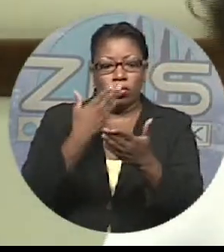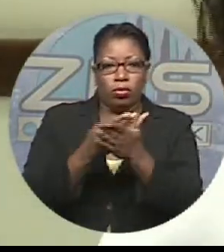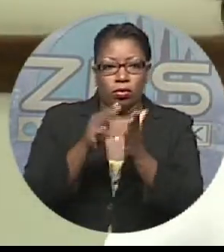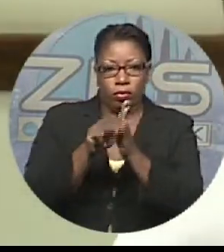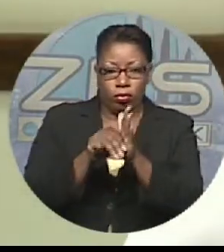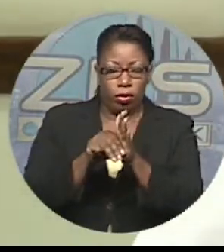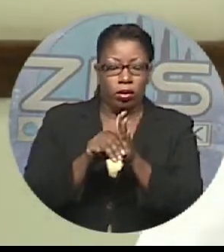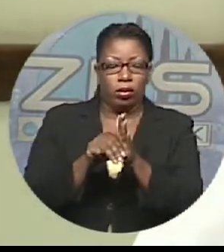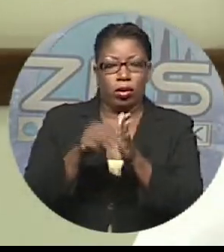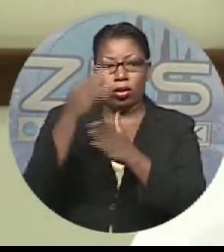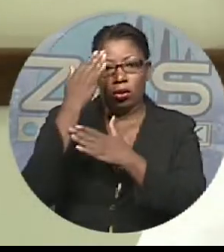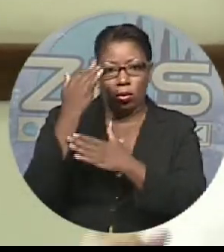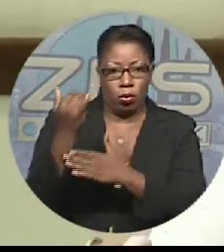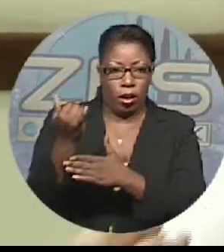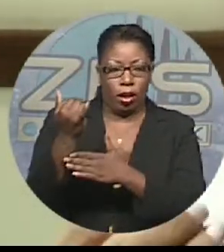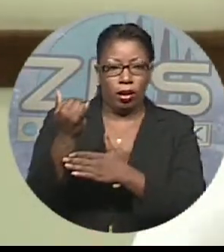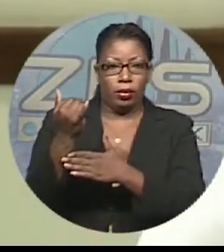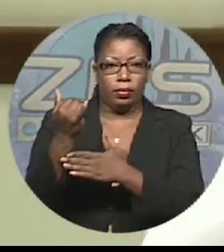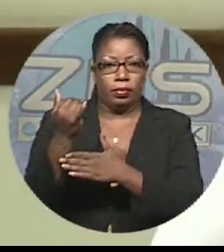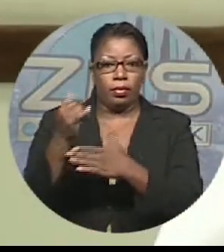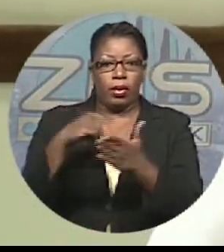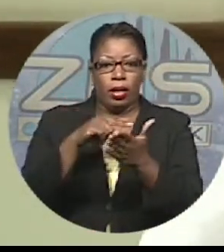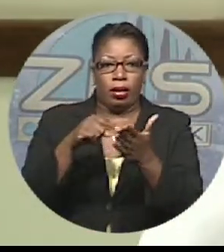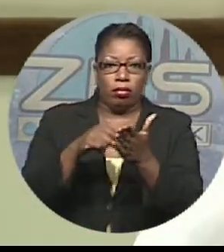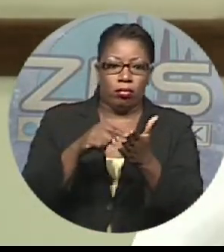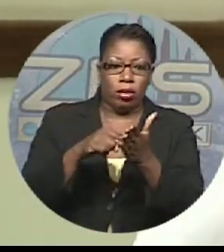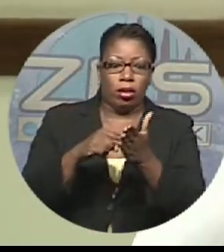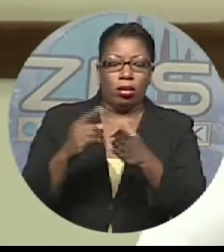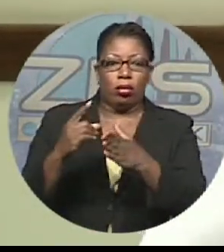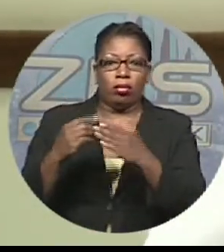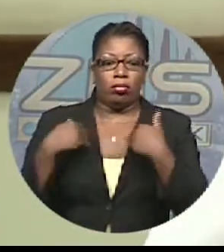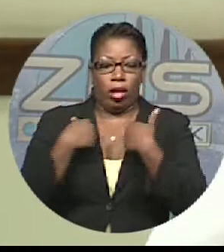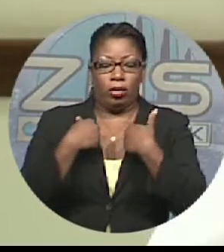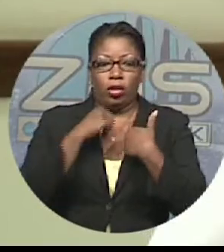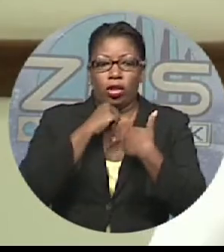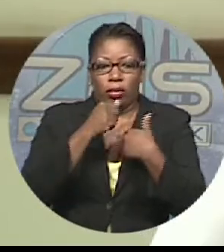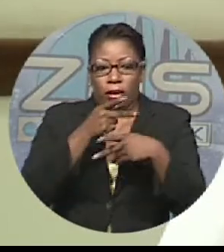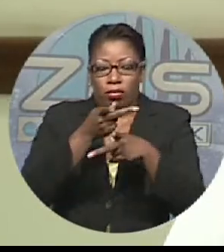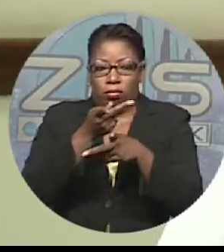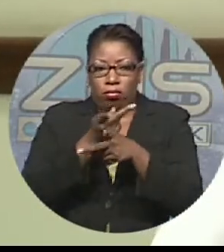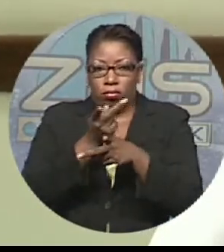our argument why these animals should not be in captivity,